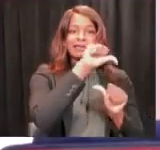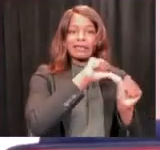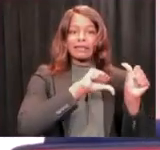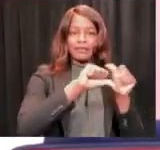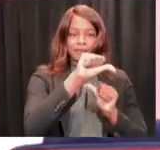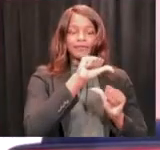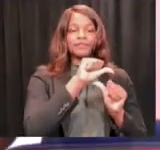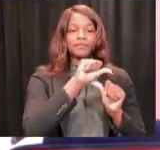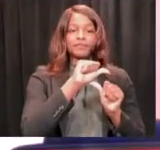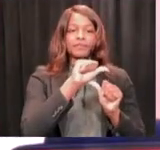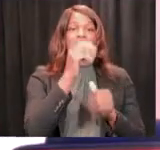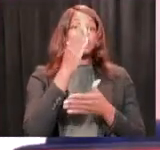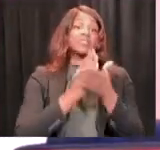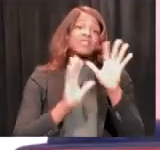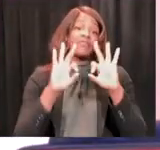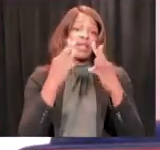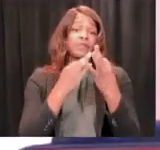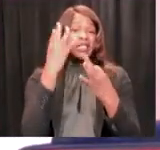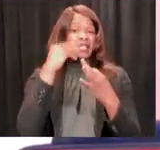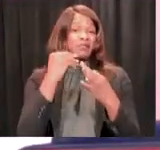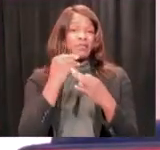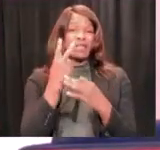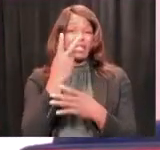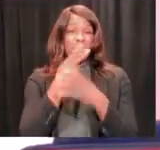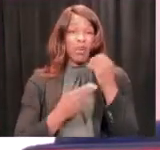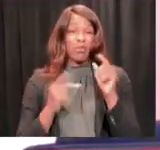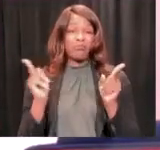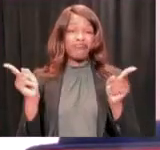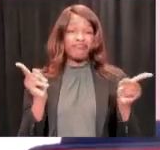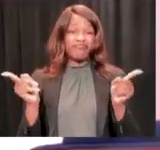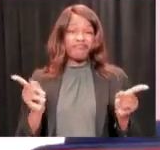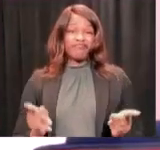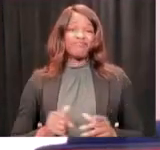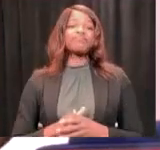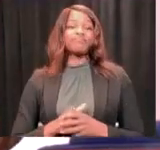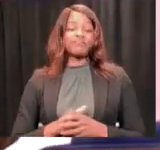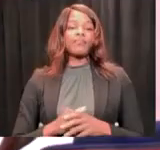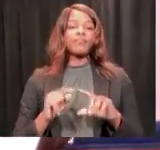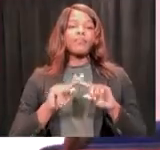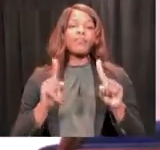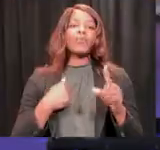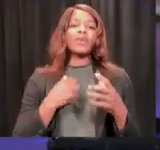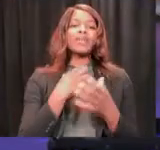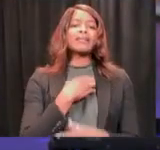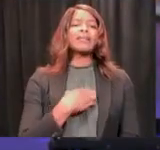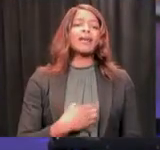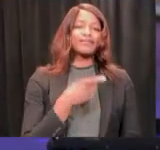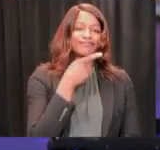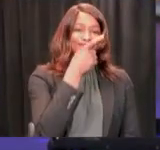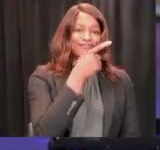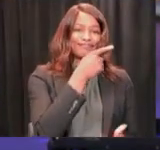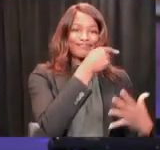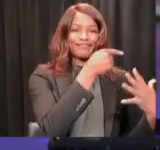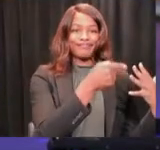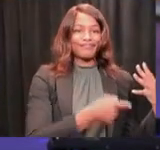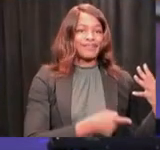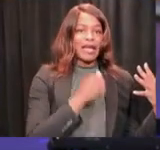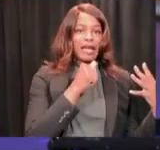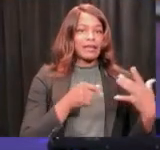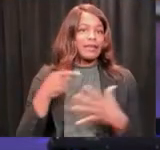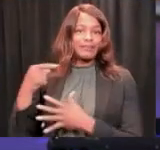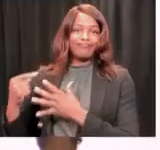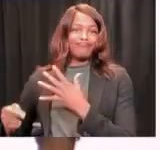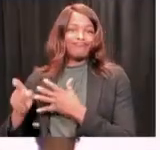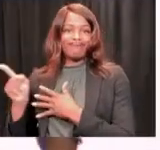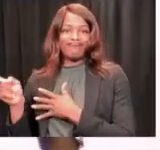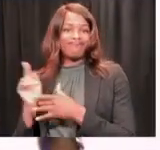has a combination of both. But what we are longing for is this side of the table, because this is the side of the table that helps us to honor